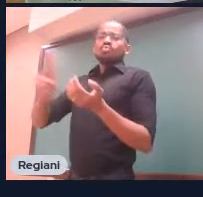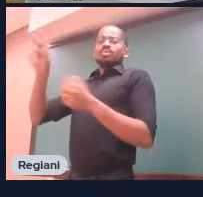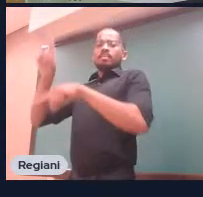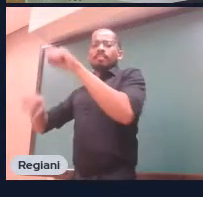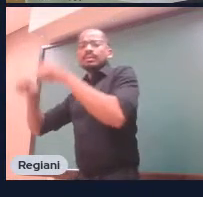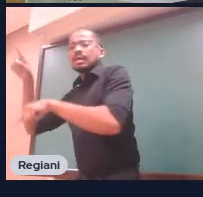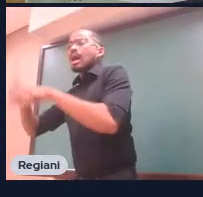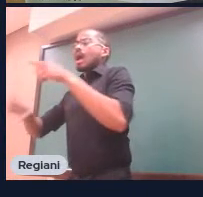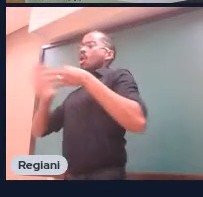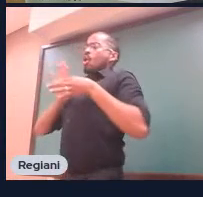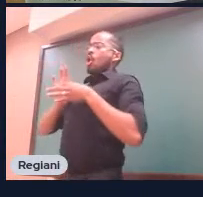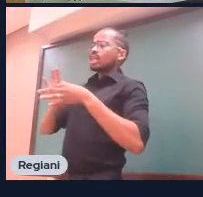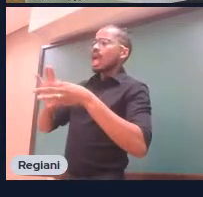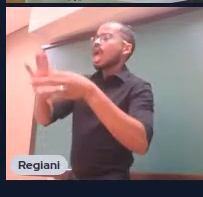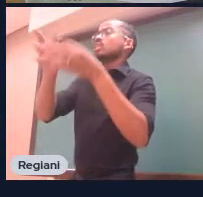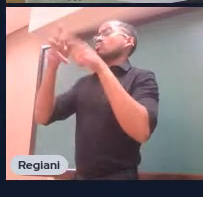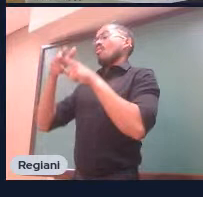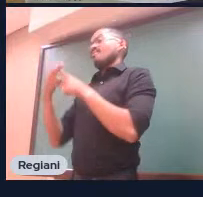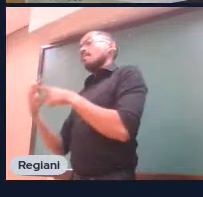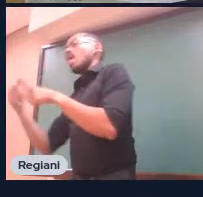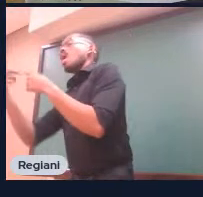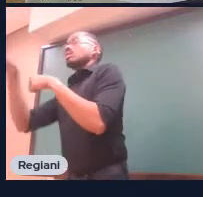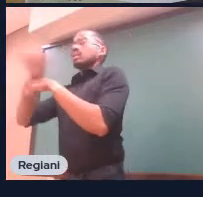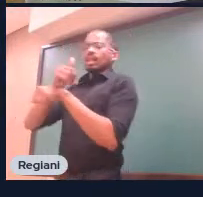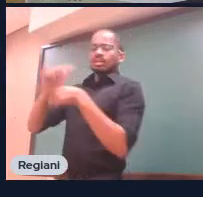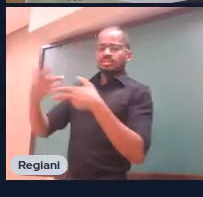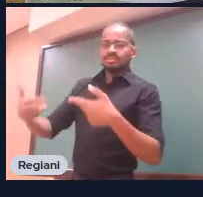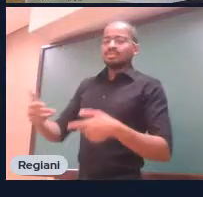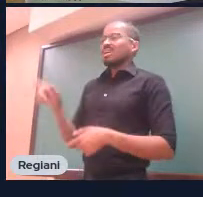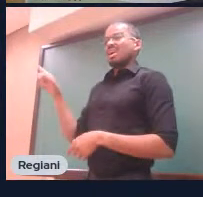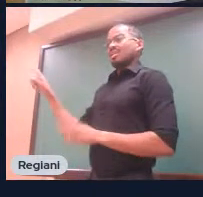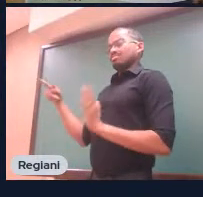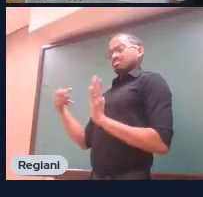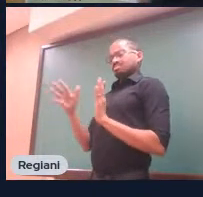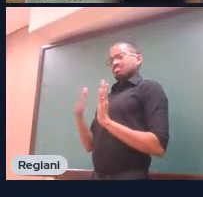environments. He didn't like it because there's no focus on the lexicon.